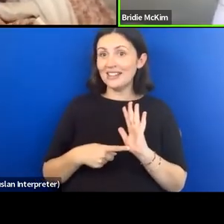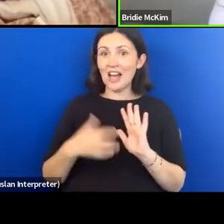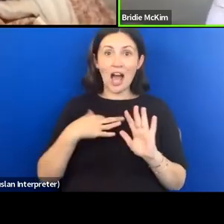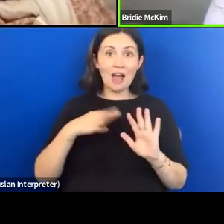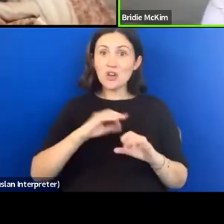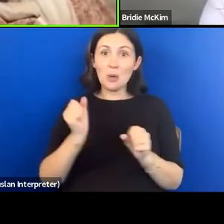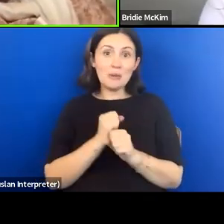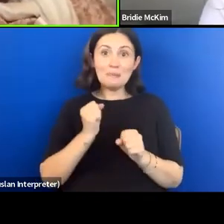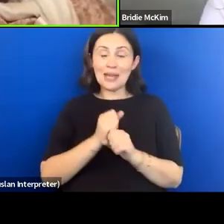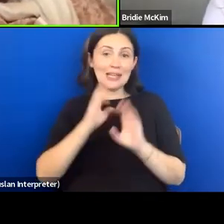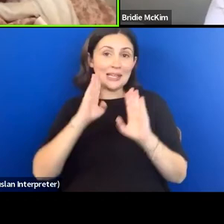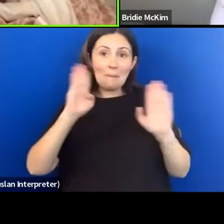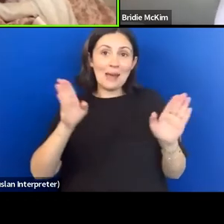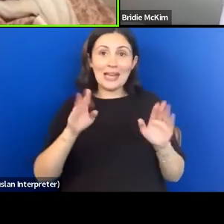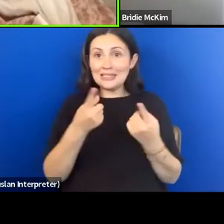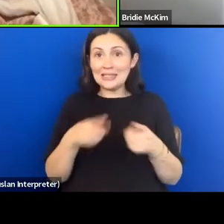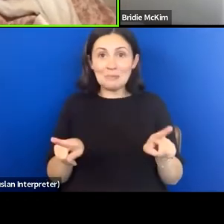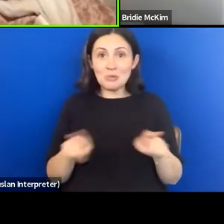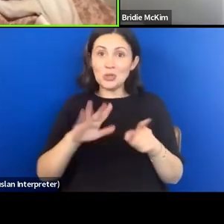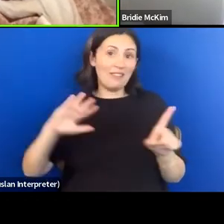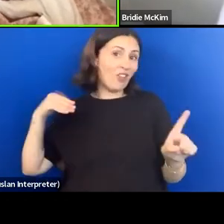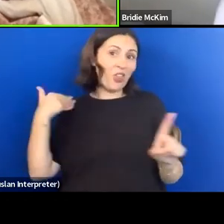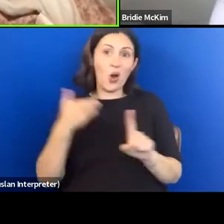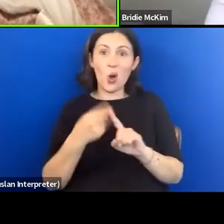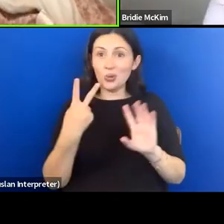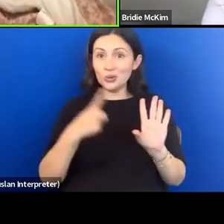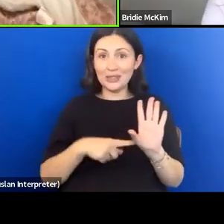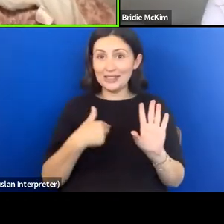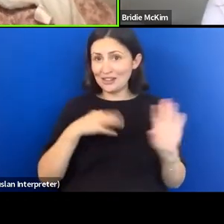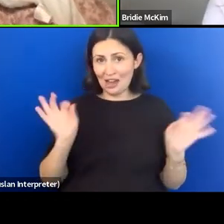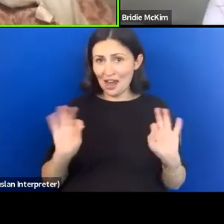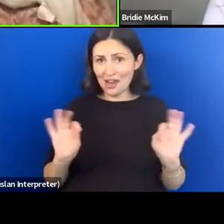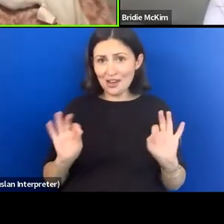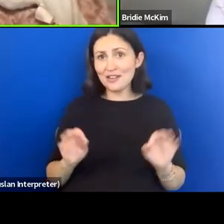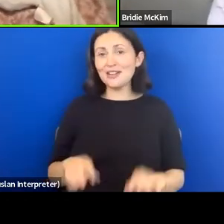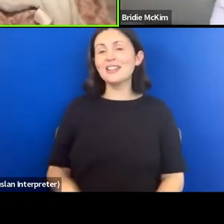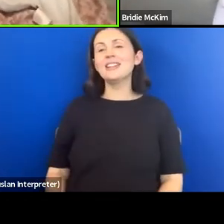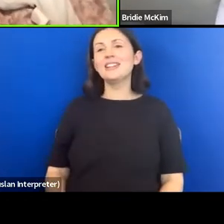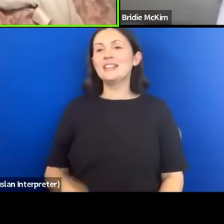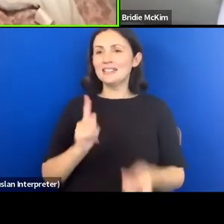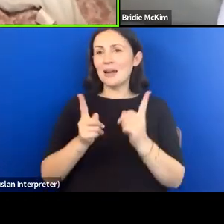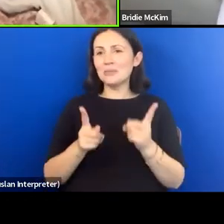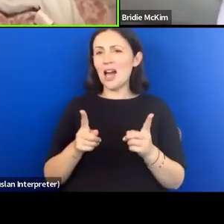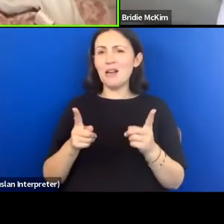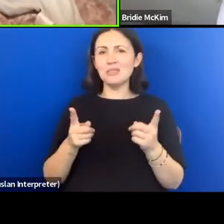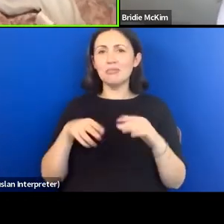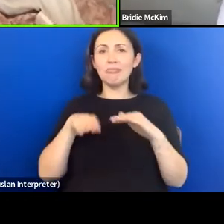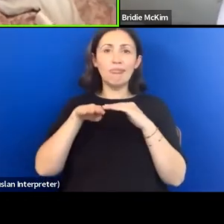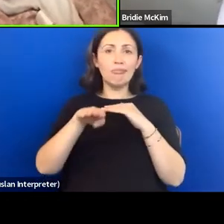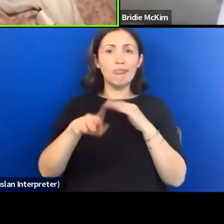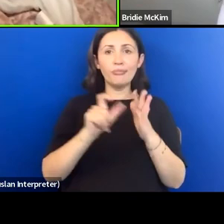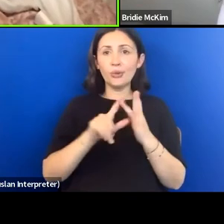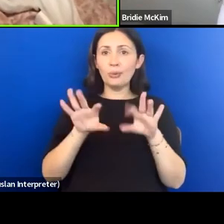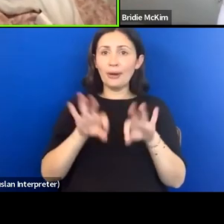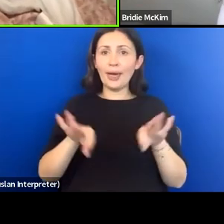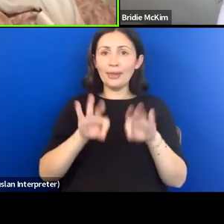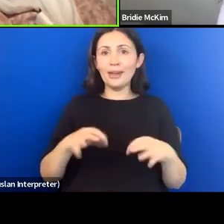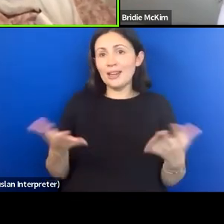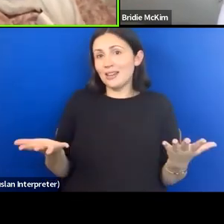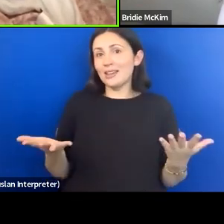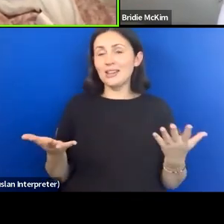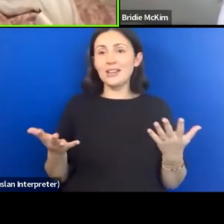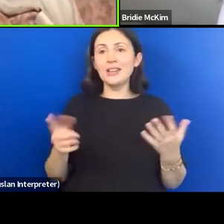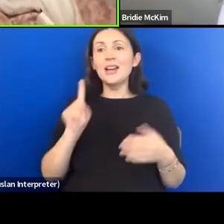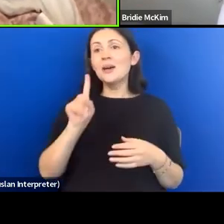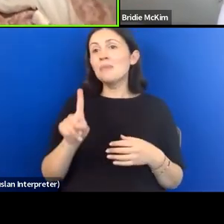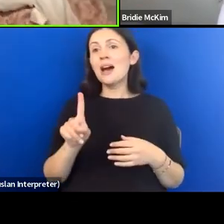whole pandemic. Fair. But, yeah, it really is just, I think, the